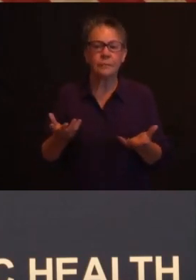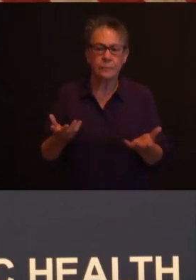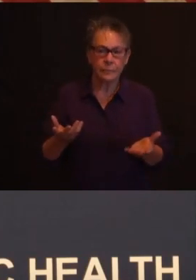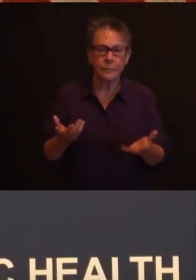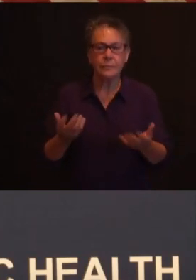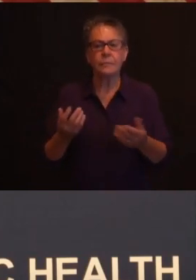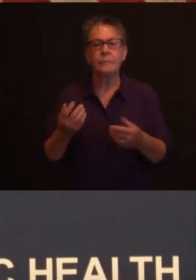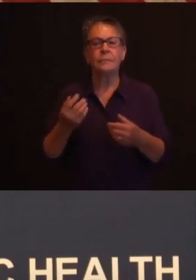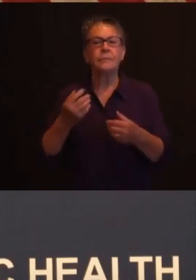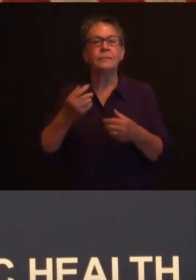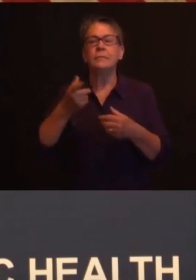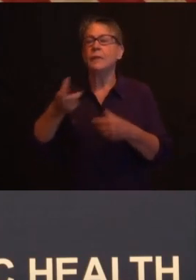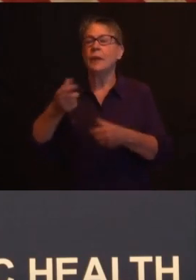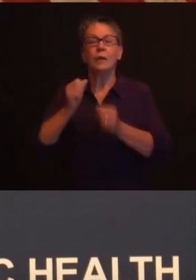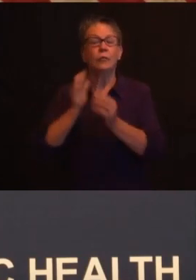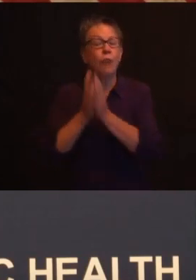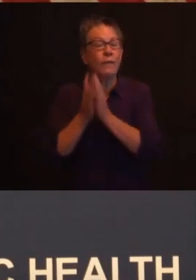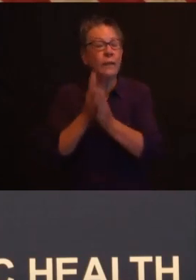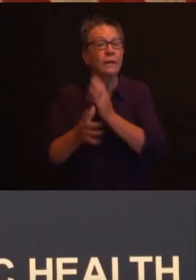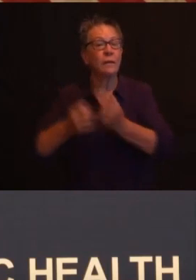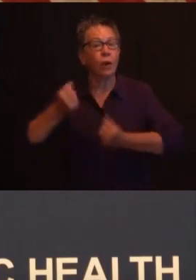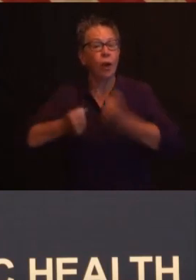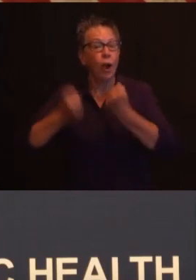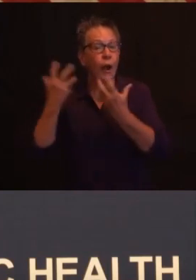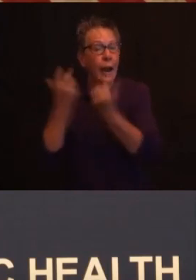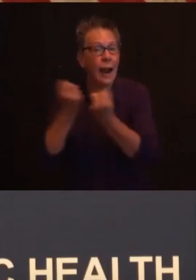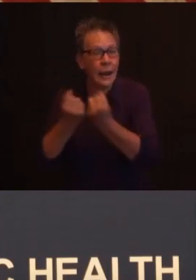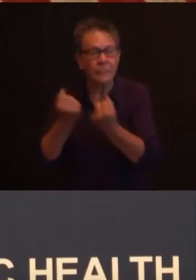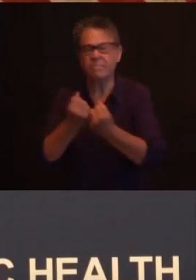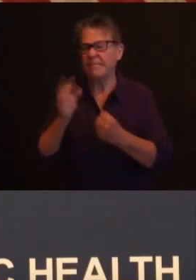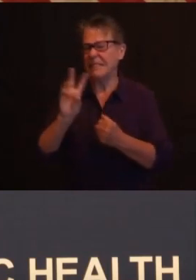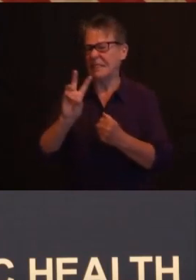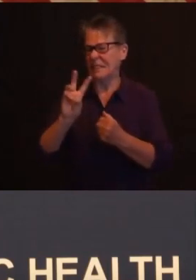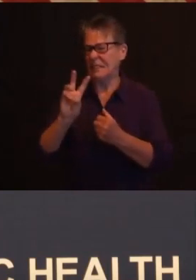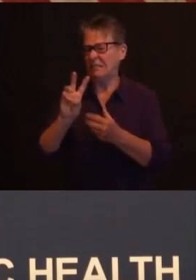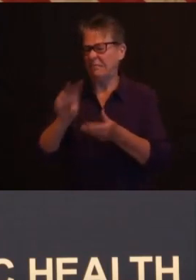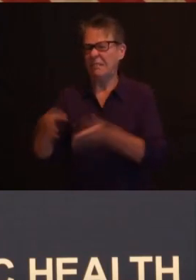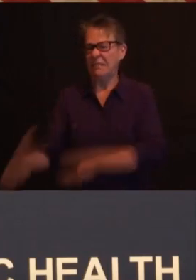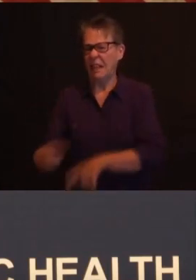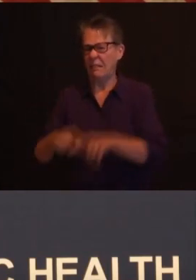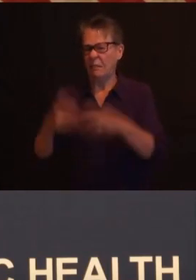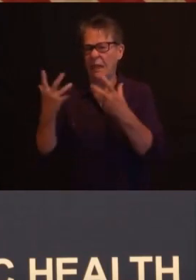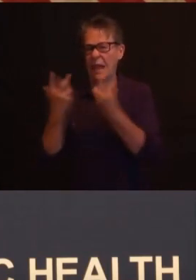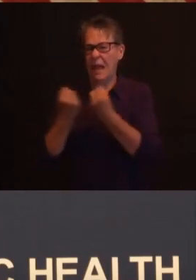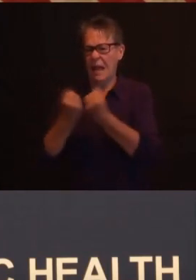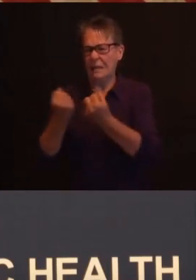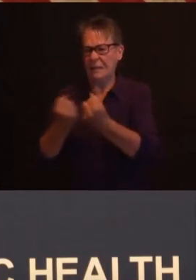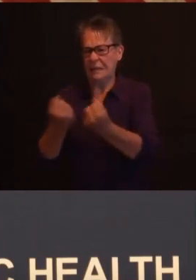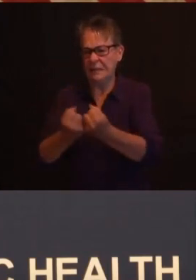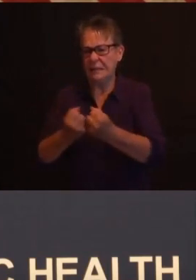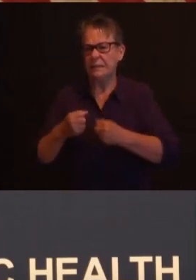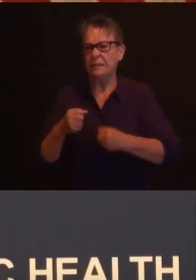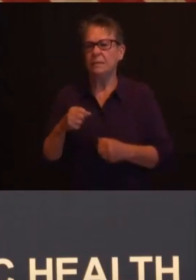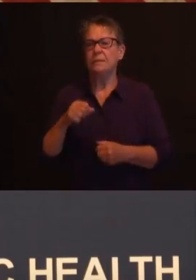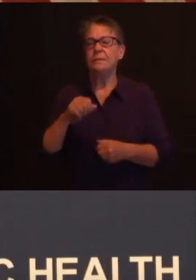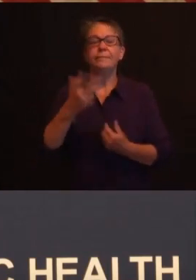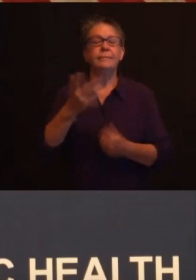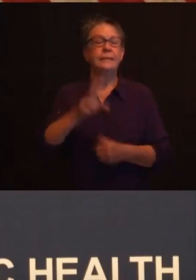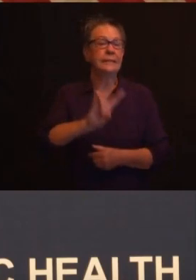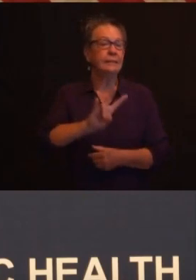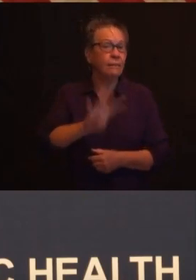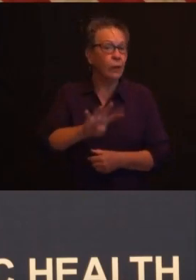Sunday. The state police alone made 74 driving while intoxicated arrests. And with regards to shootings from